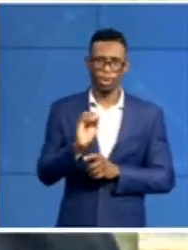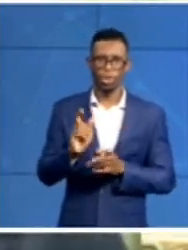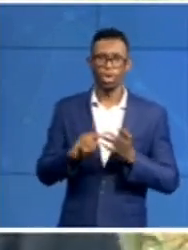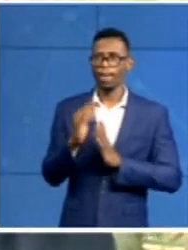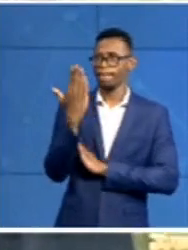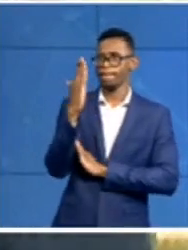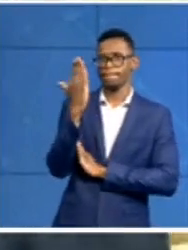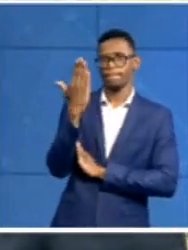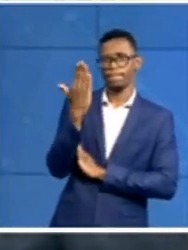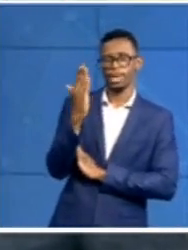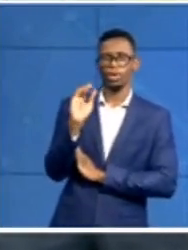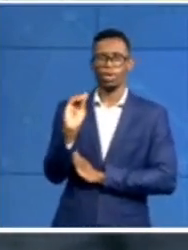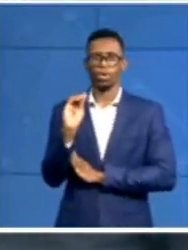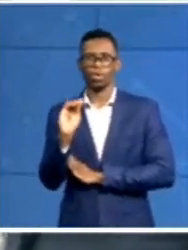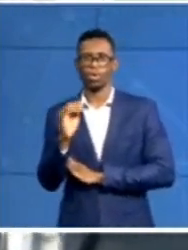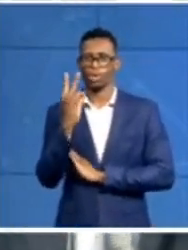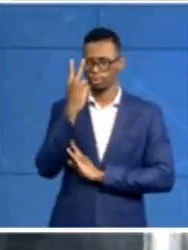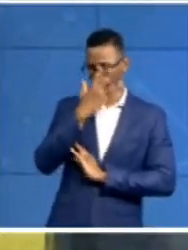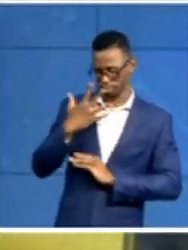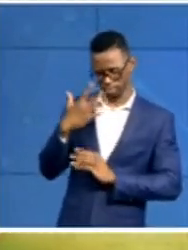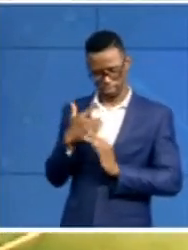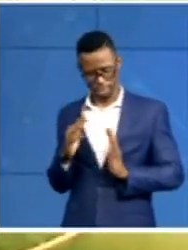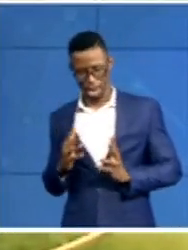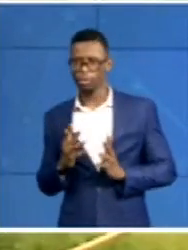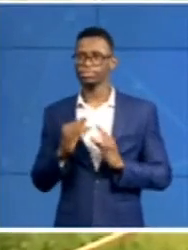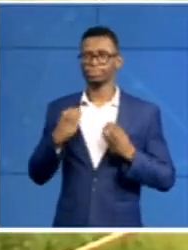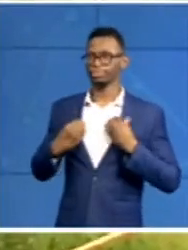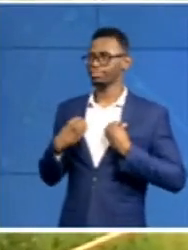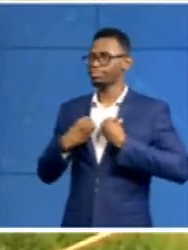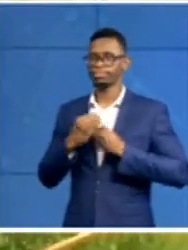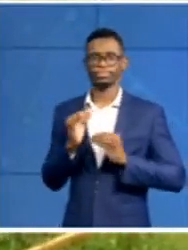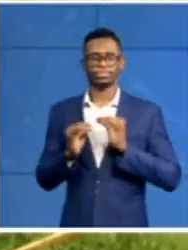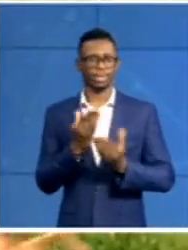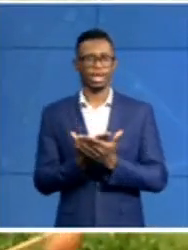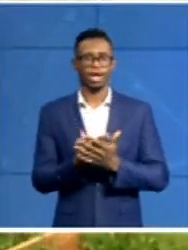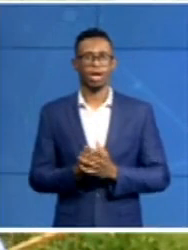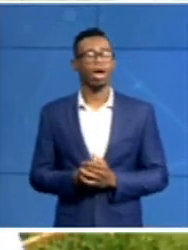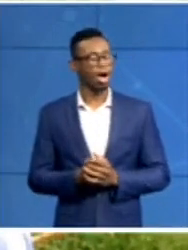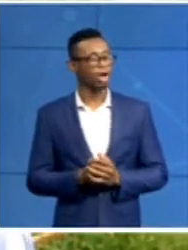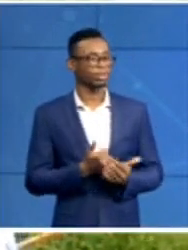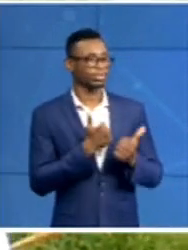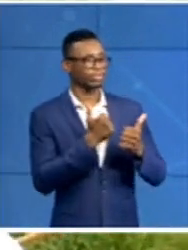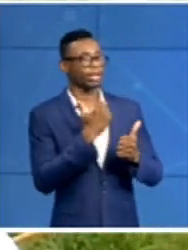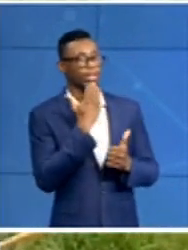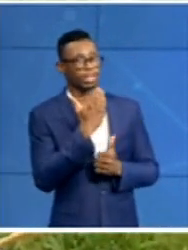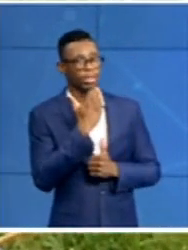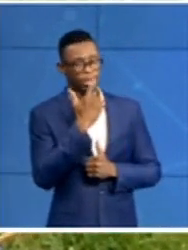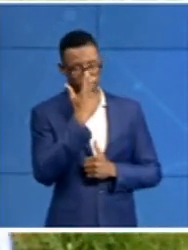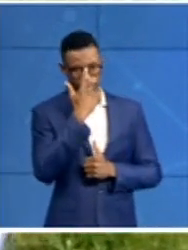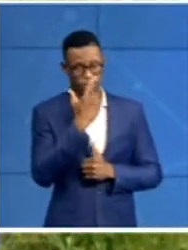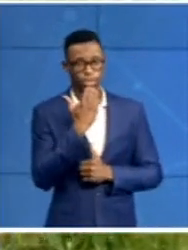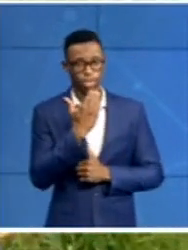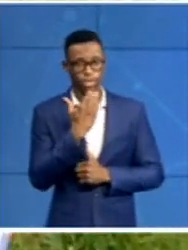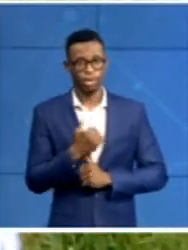you looks like. Okay. Yeah. All right. Thank you so much. Mr. Litore is also a gospel preacher, and he believes that by doing this, he's